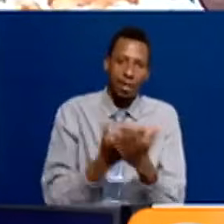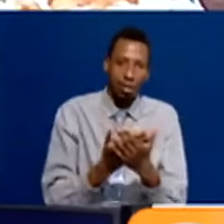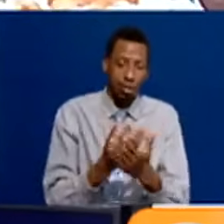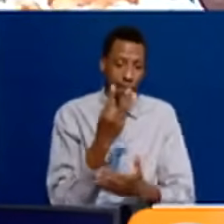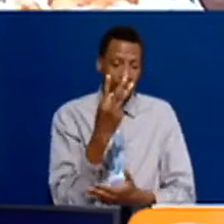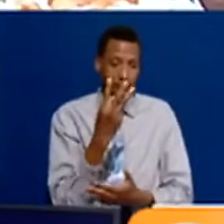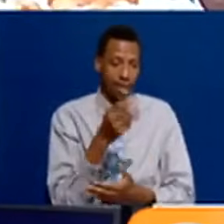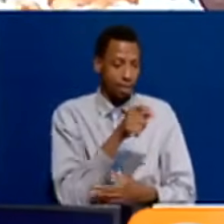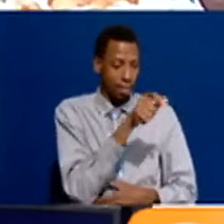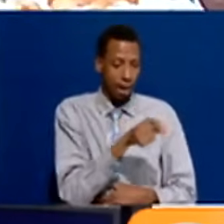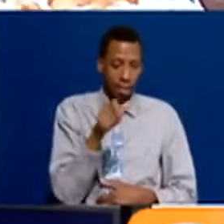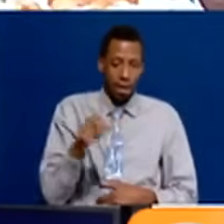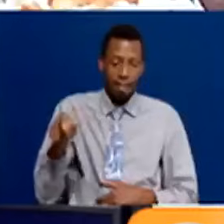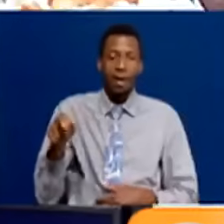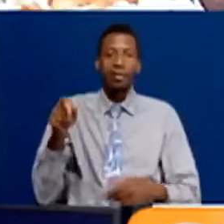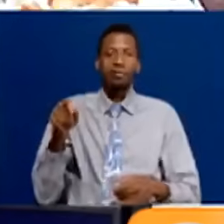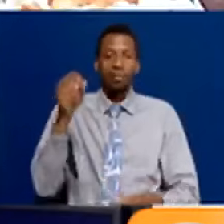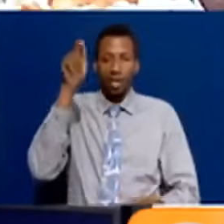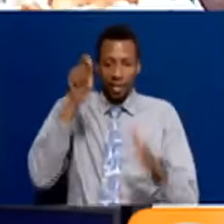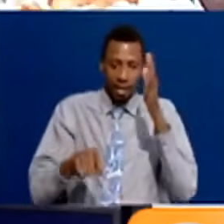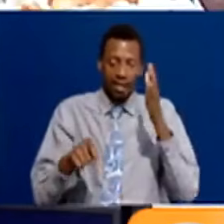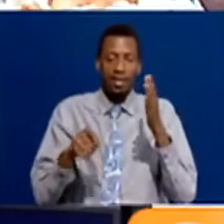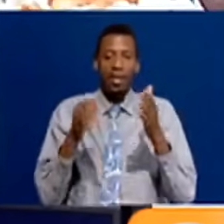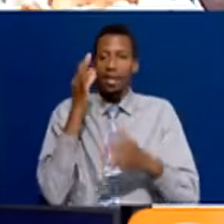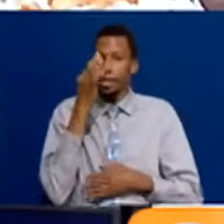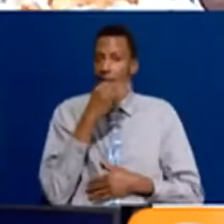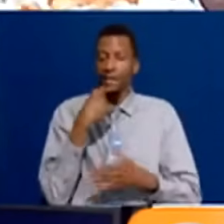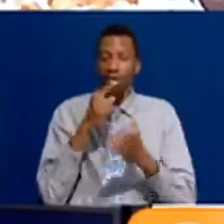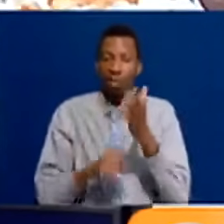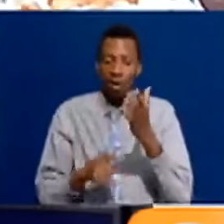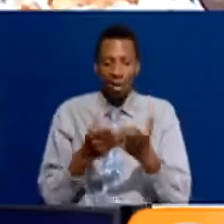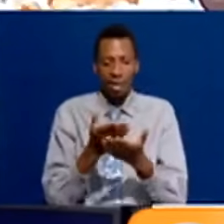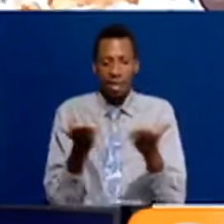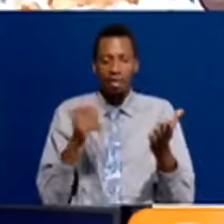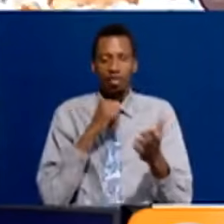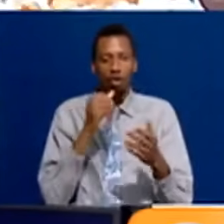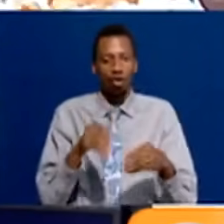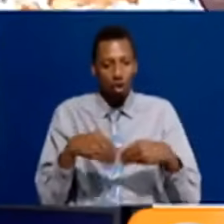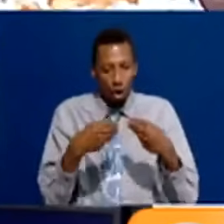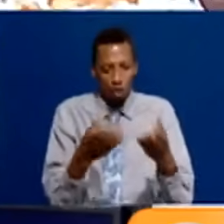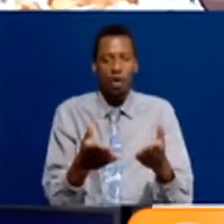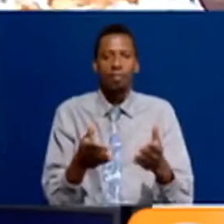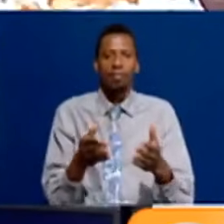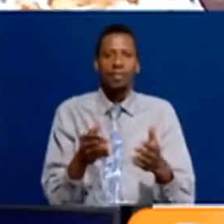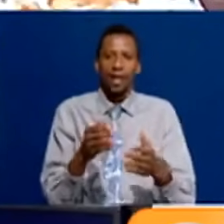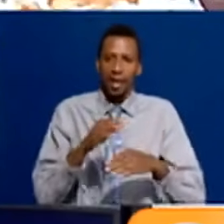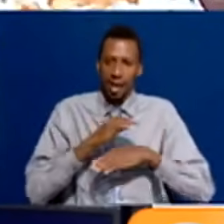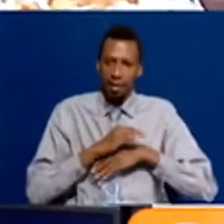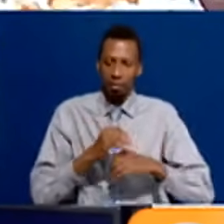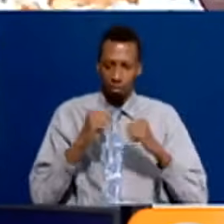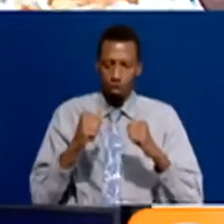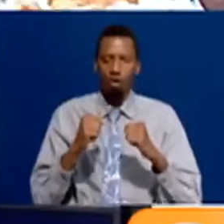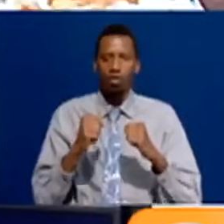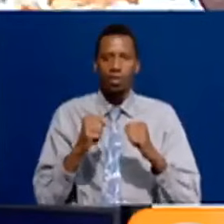the Meru governor did not present sufficient grounds to block the Meru County Assembly from debating her impeachment